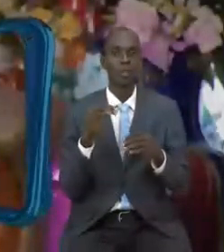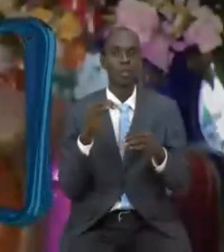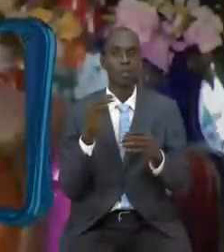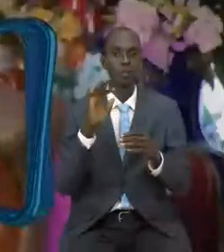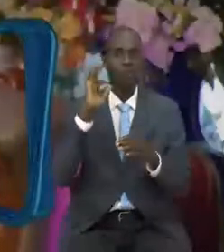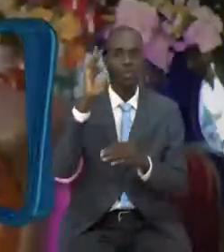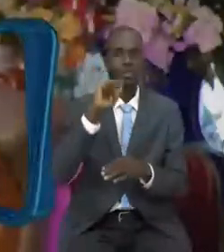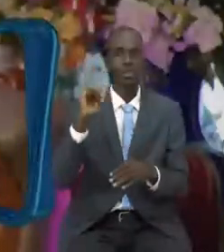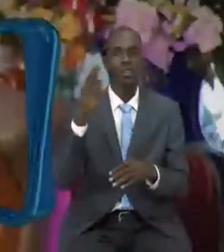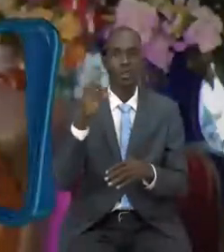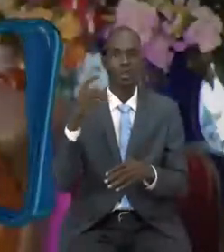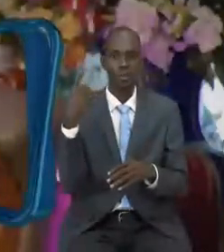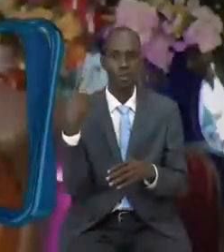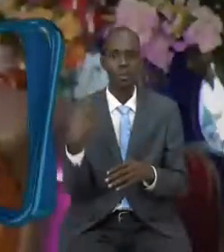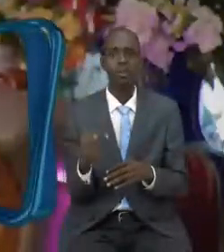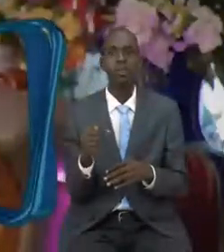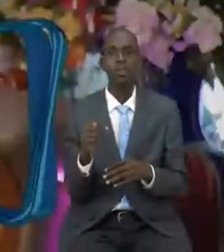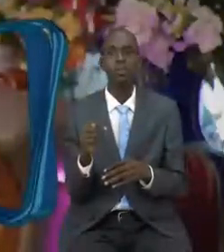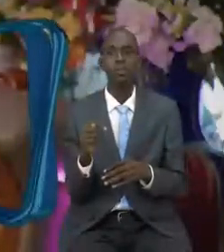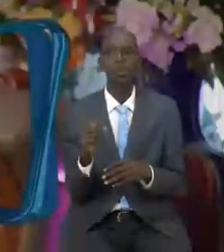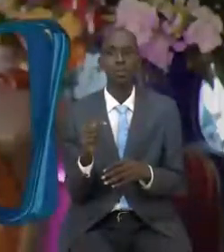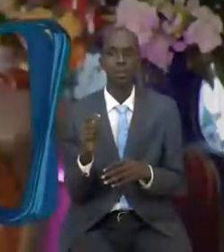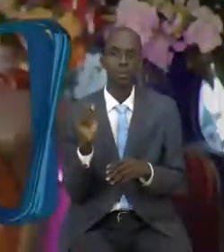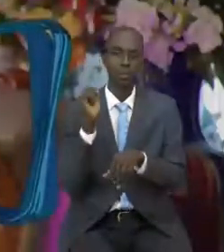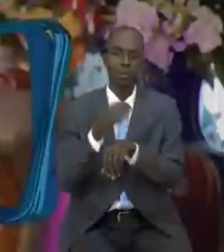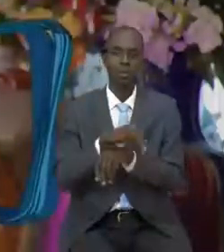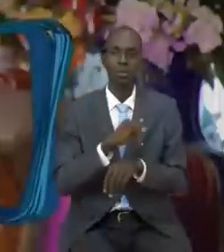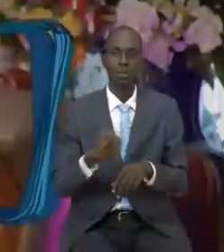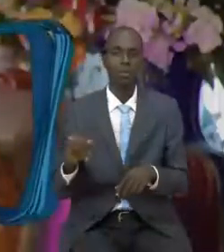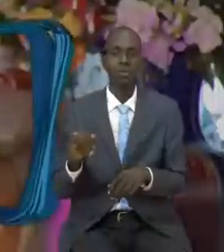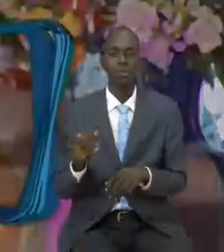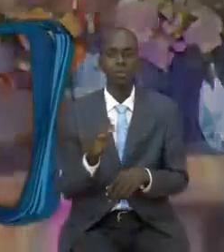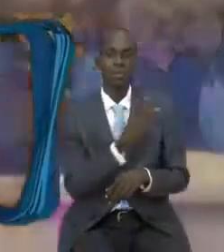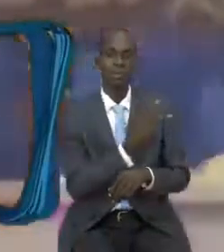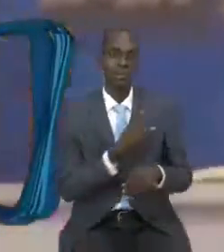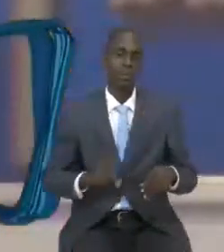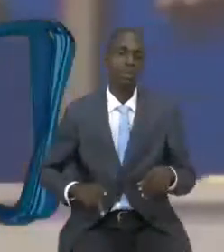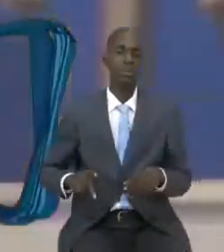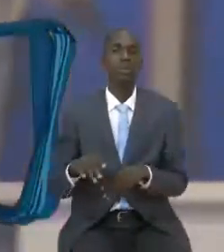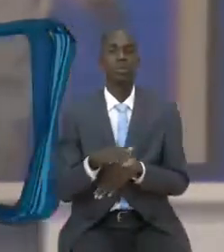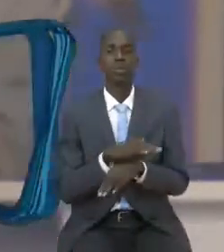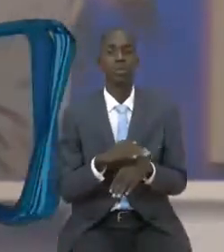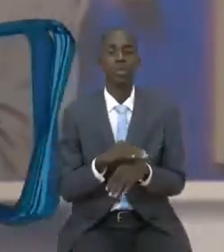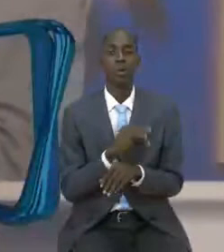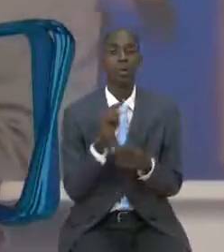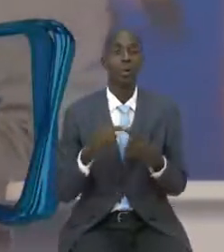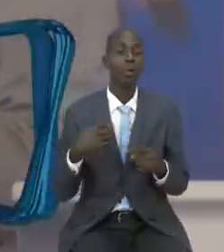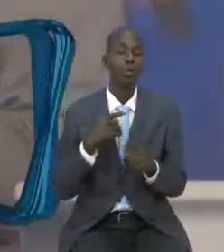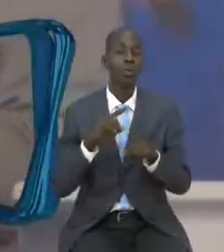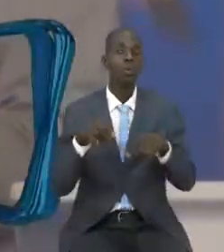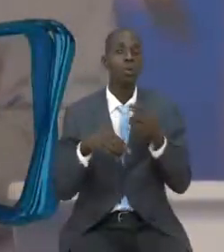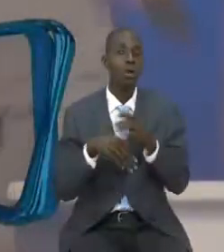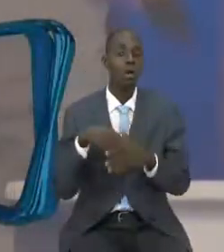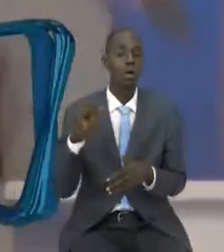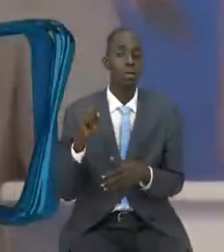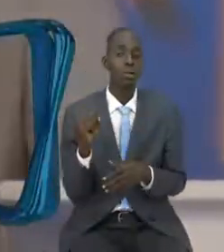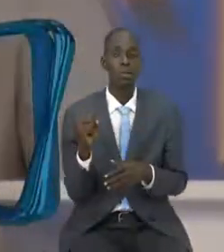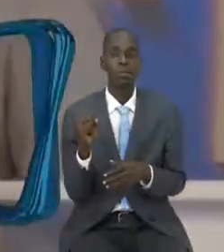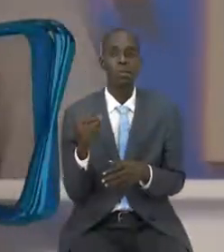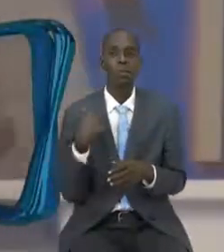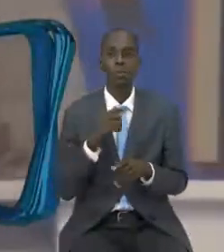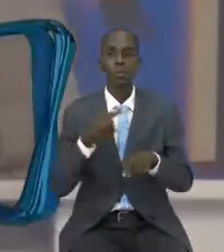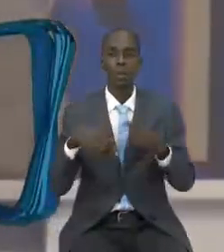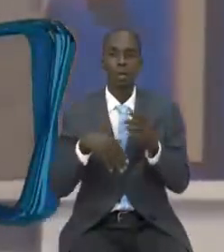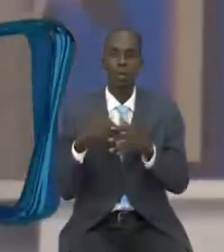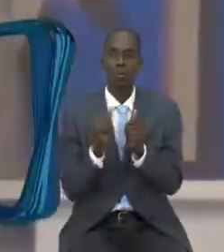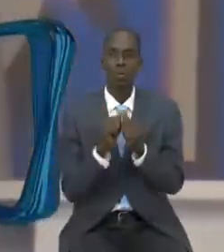The preaching that when we go out with the power of the kingdom, and the